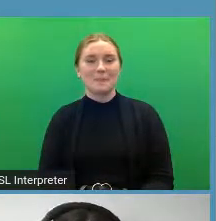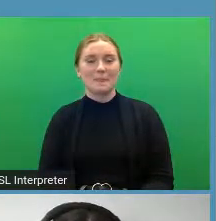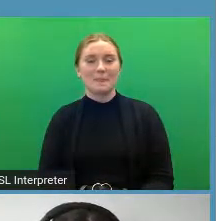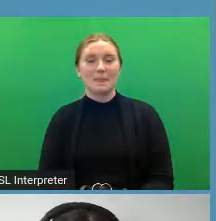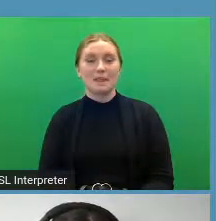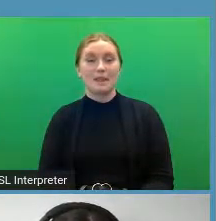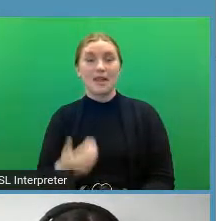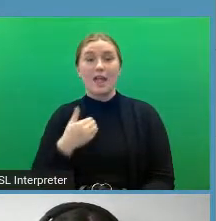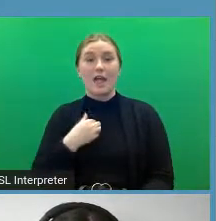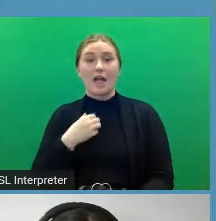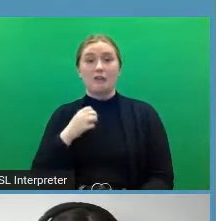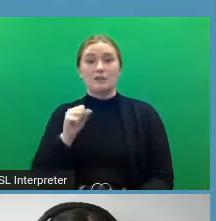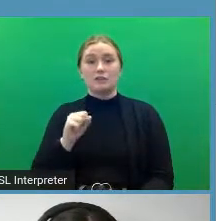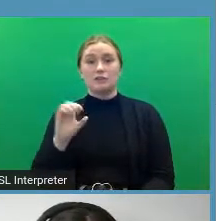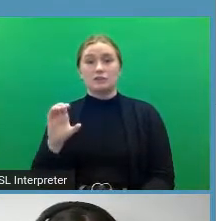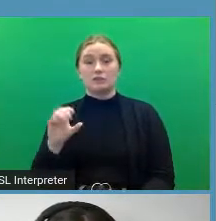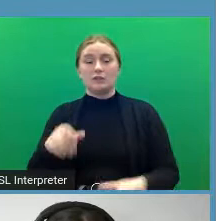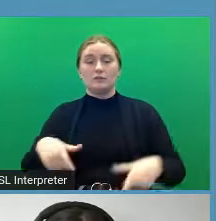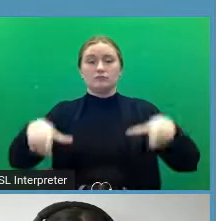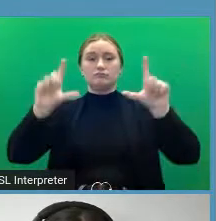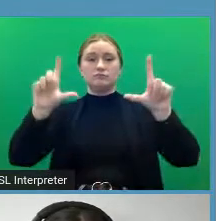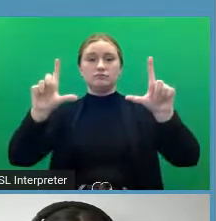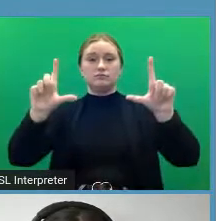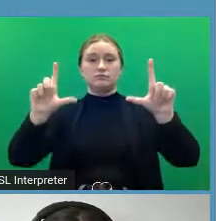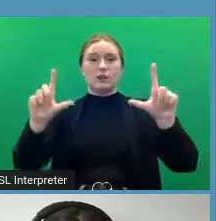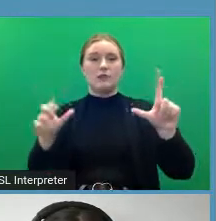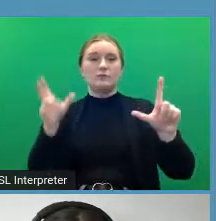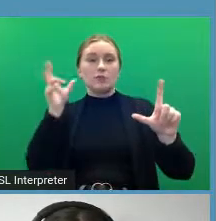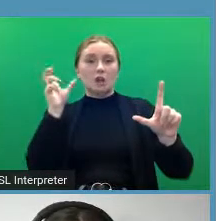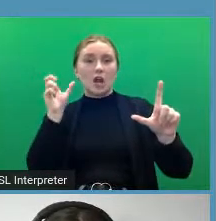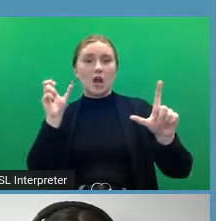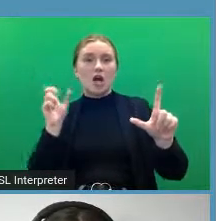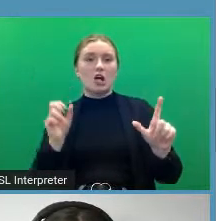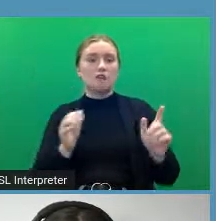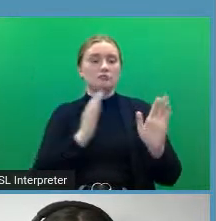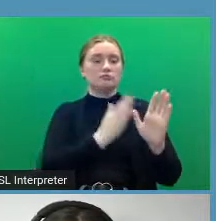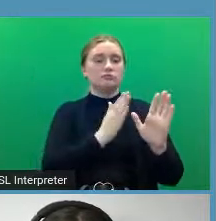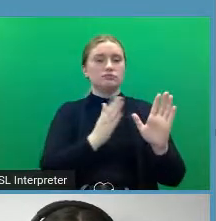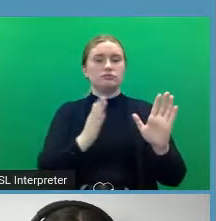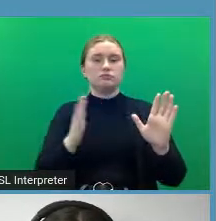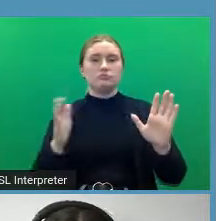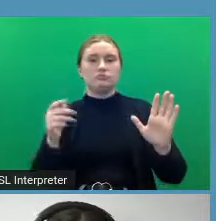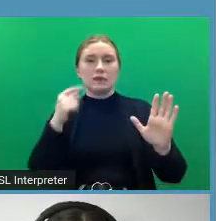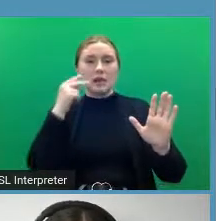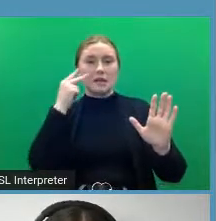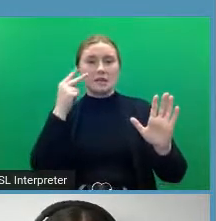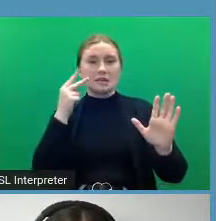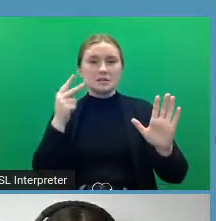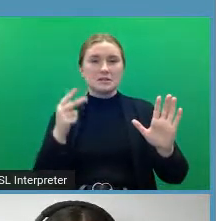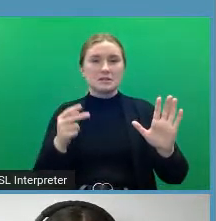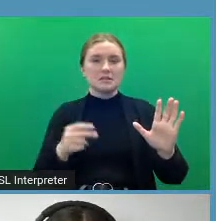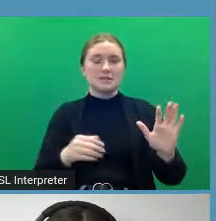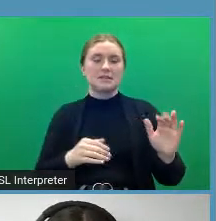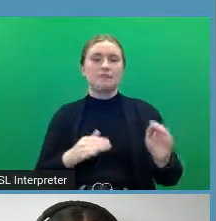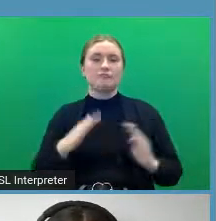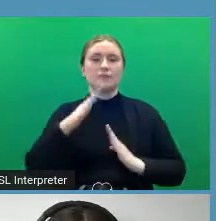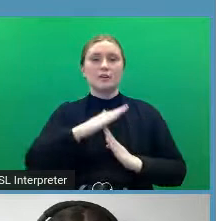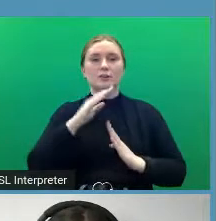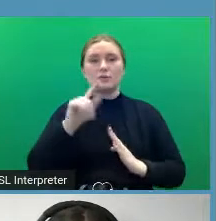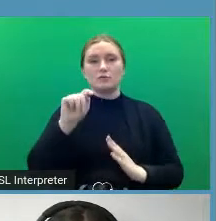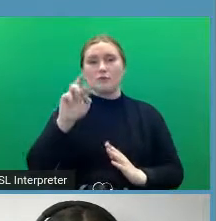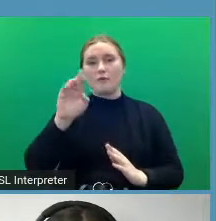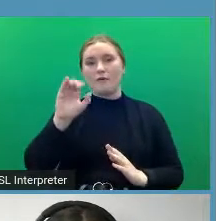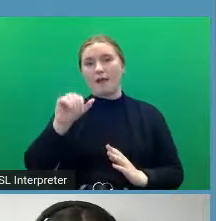an editing software timeline where we can see clips, a top track that are clips